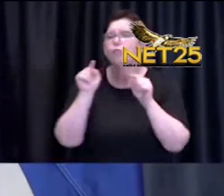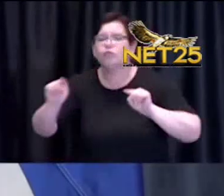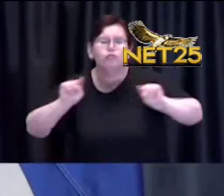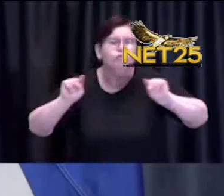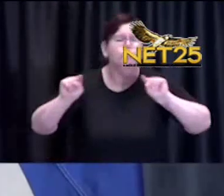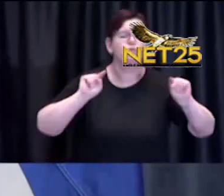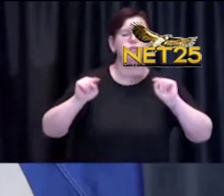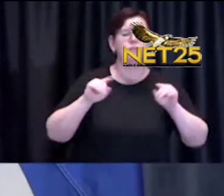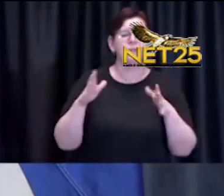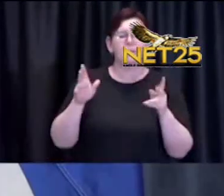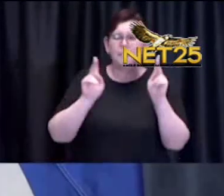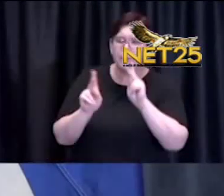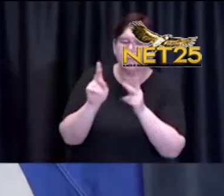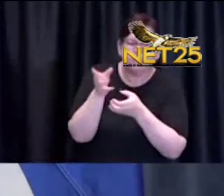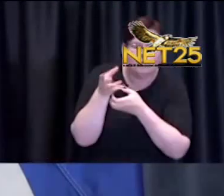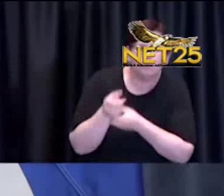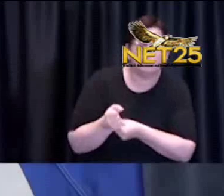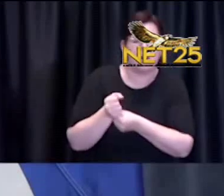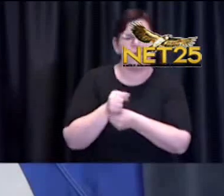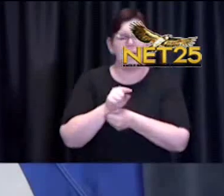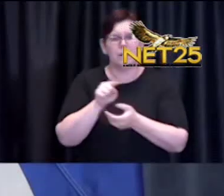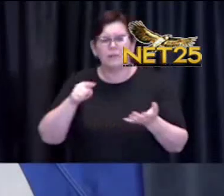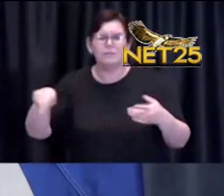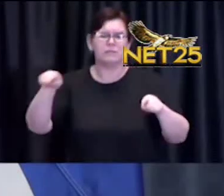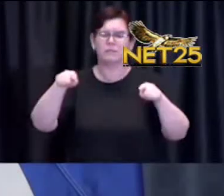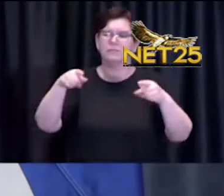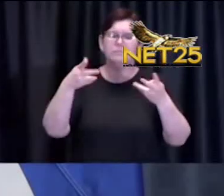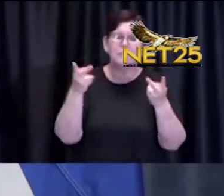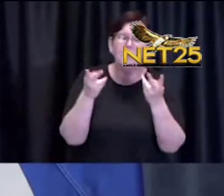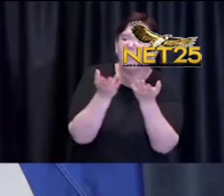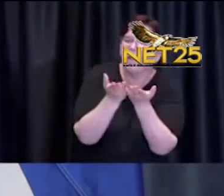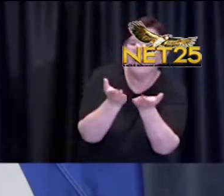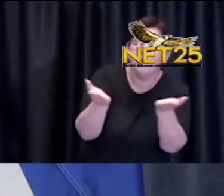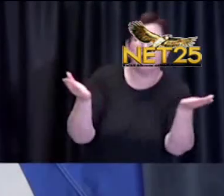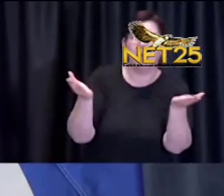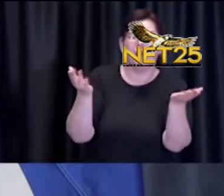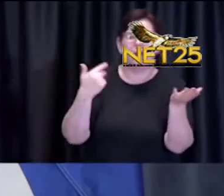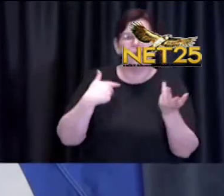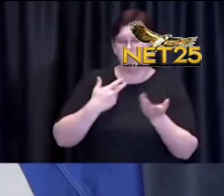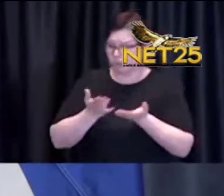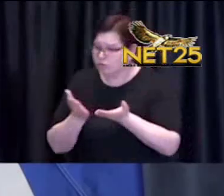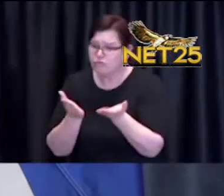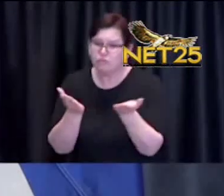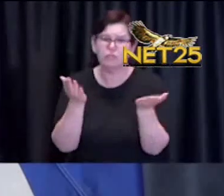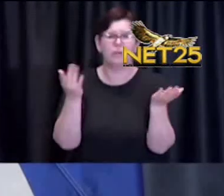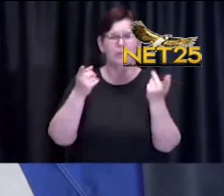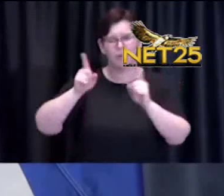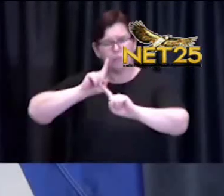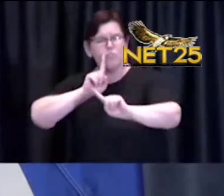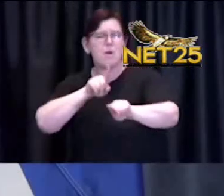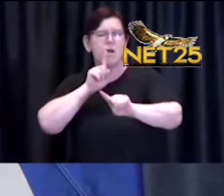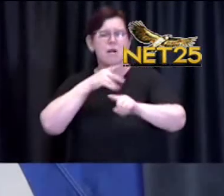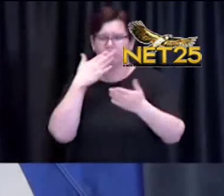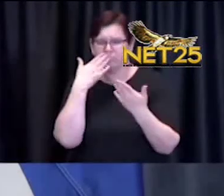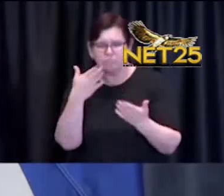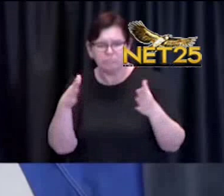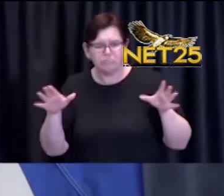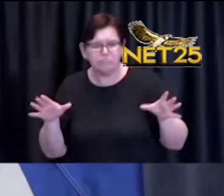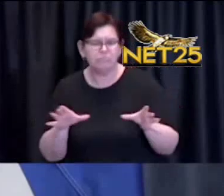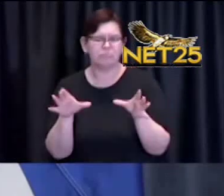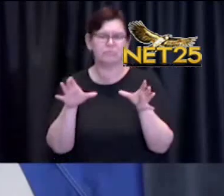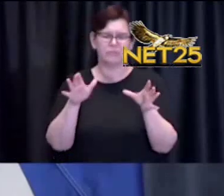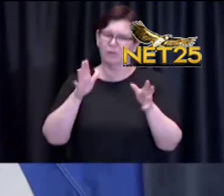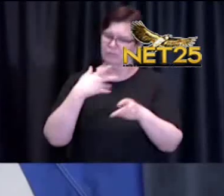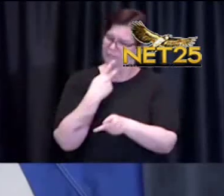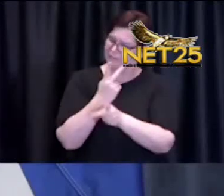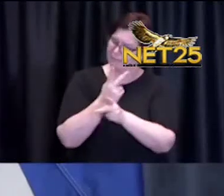the people, you out there who we serve, have responded. And you've been vaccinated, but there's still obviously work to be done if